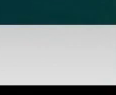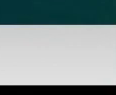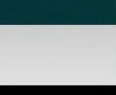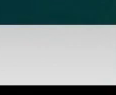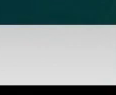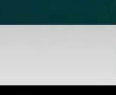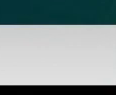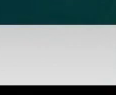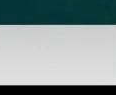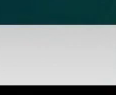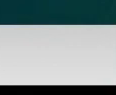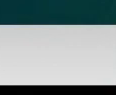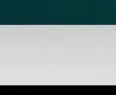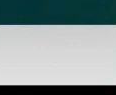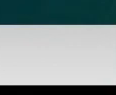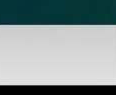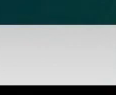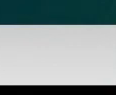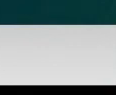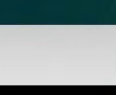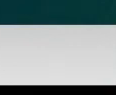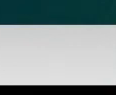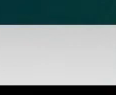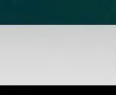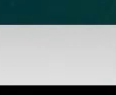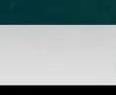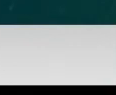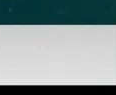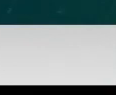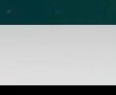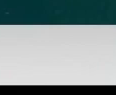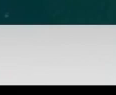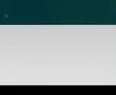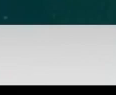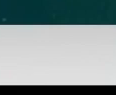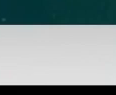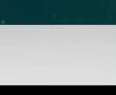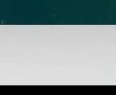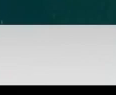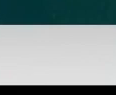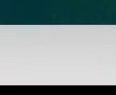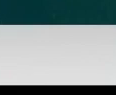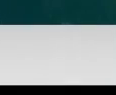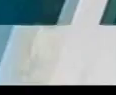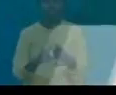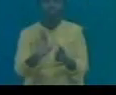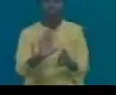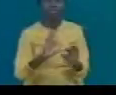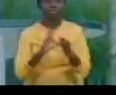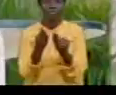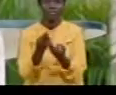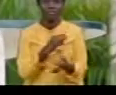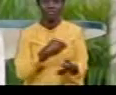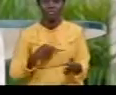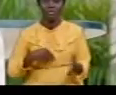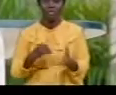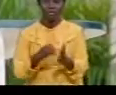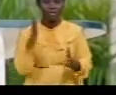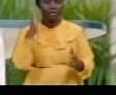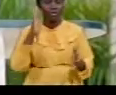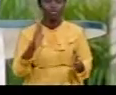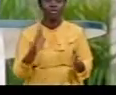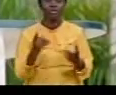will happen. It will happen to you. It will happen to your children. It will happen to your family members. It will happen to